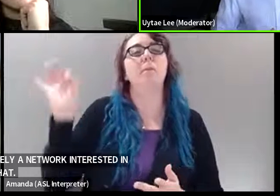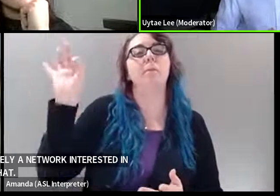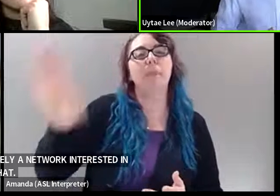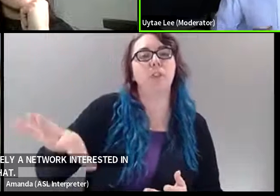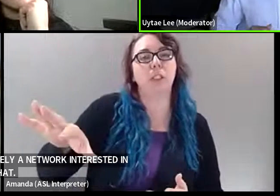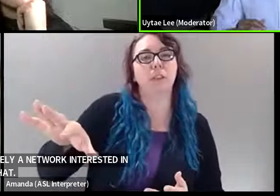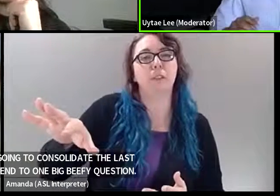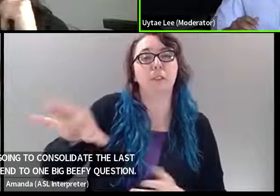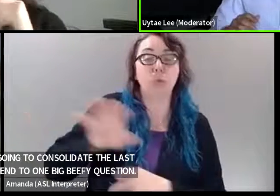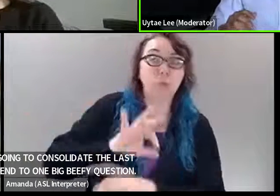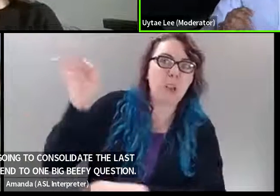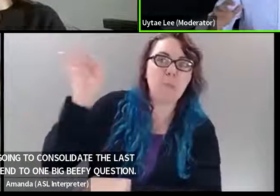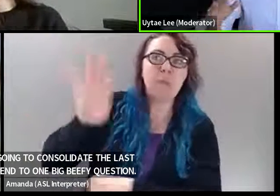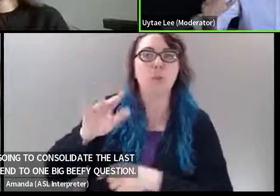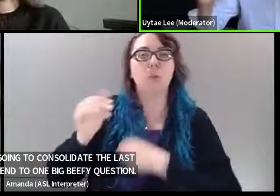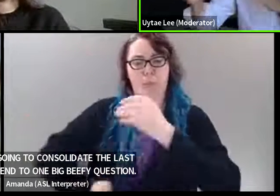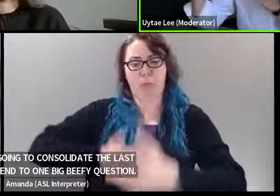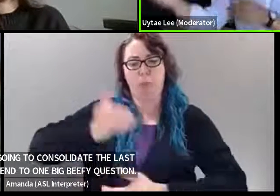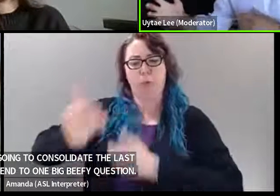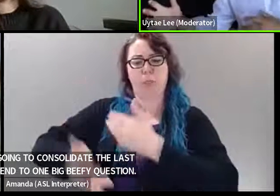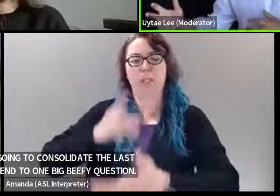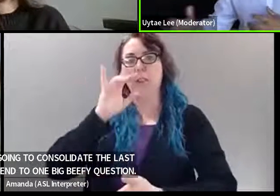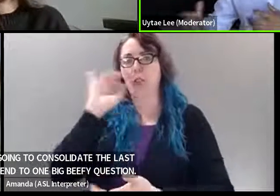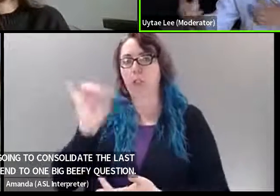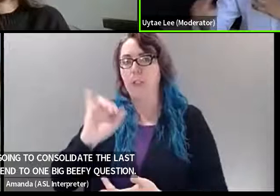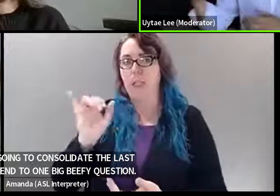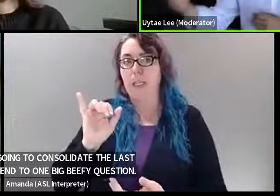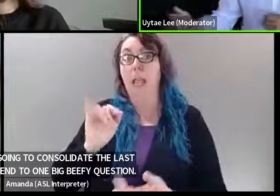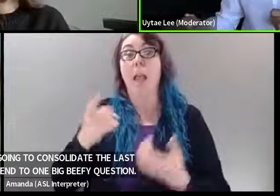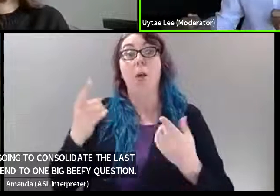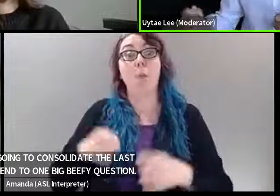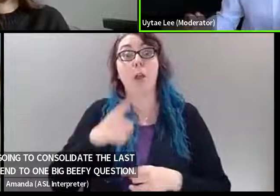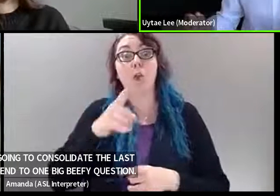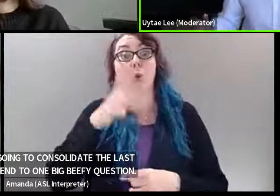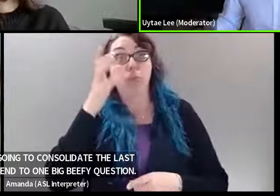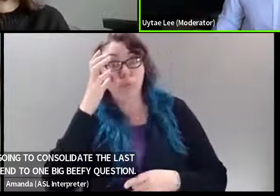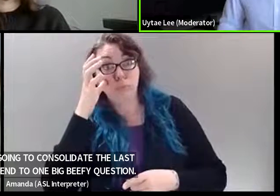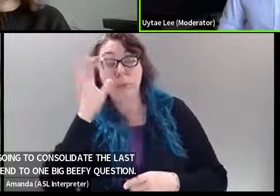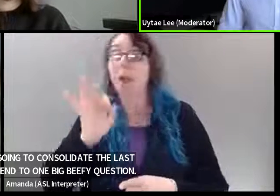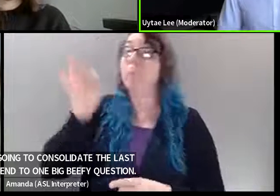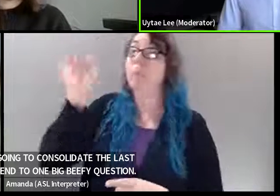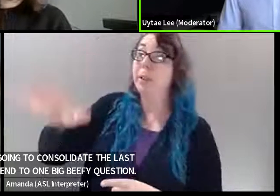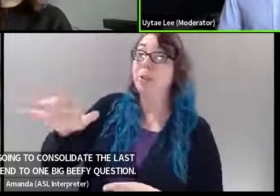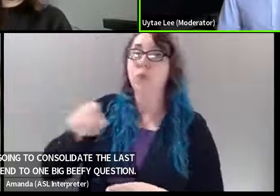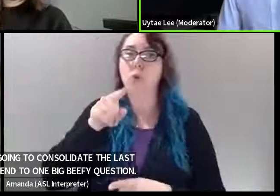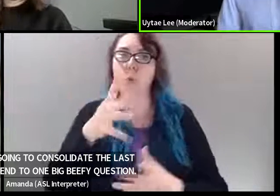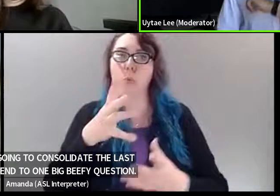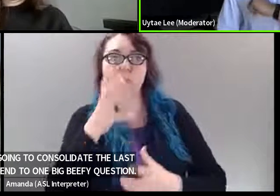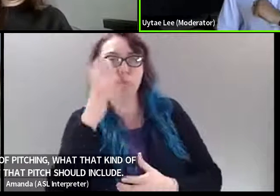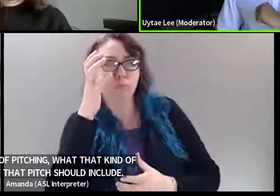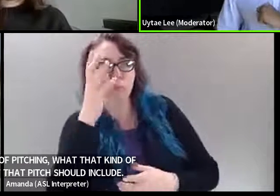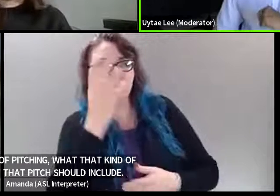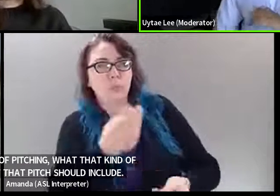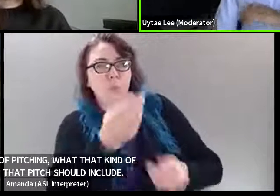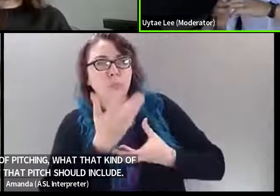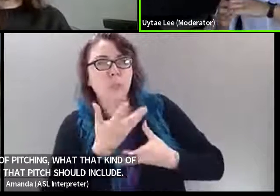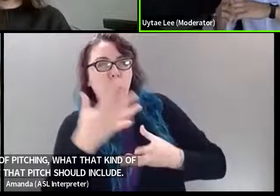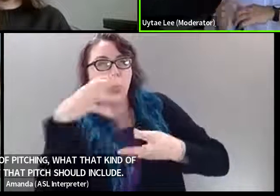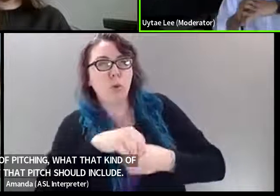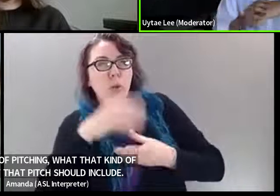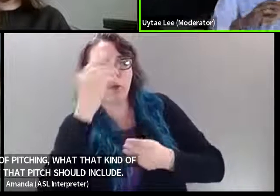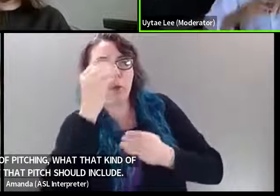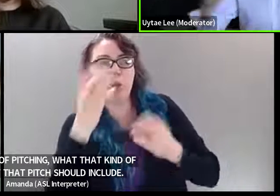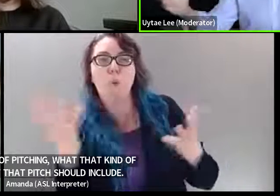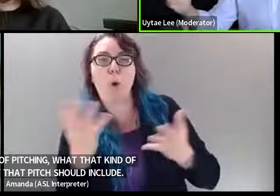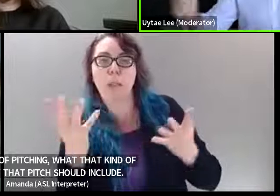like, and then what that sort of pitch should include, some of the formalities around, is it one sentence or is